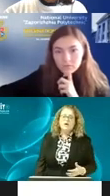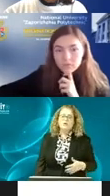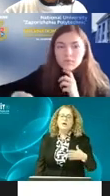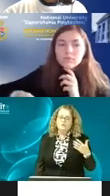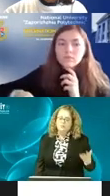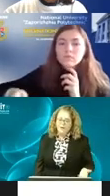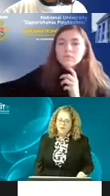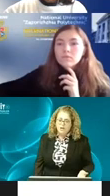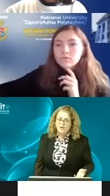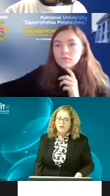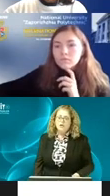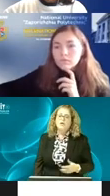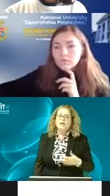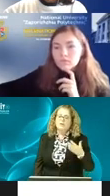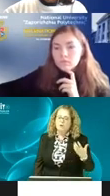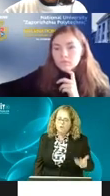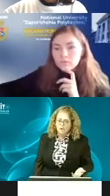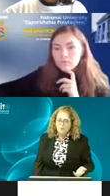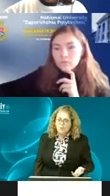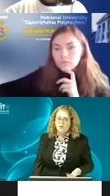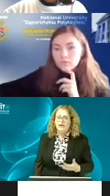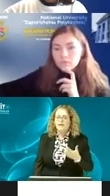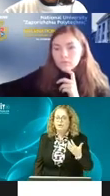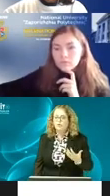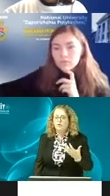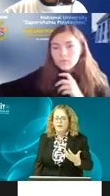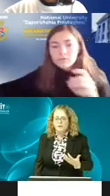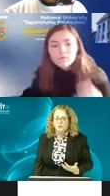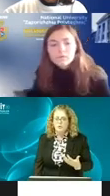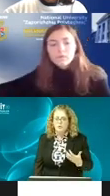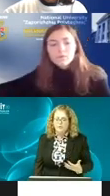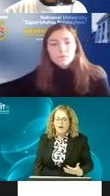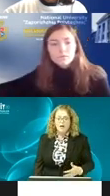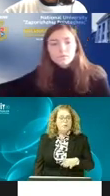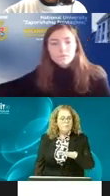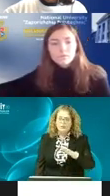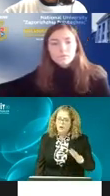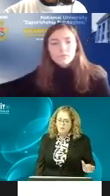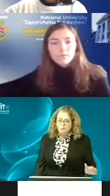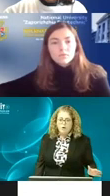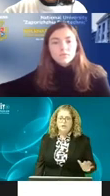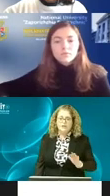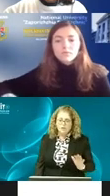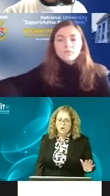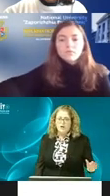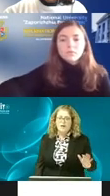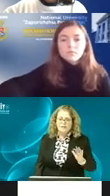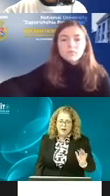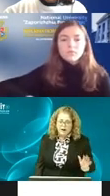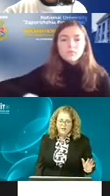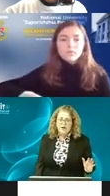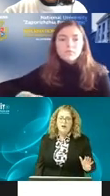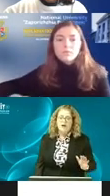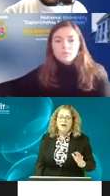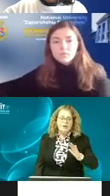to get assistance, to get information, to get emotional support, and to connect to social media. We built the whole project. It's working. It's